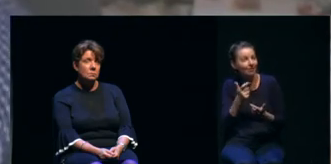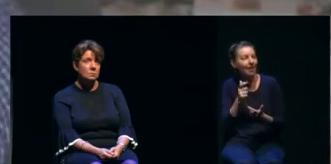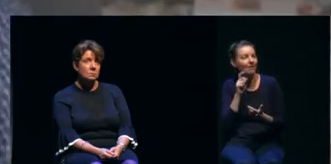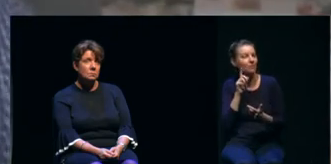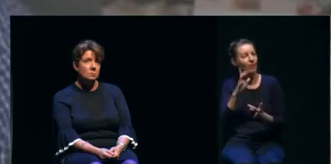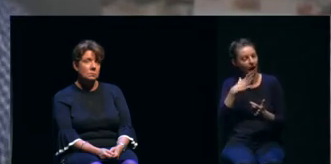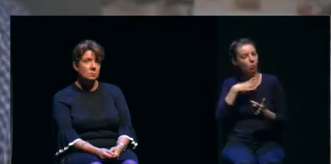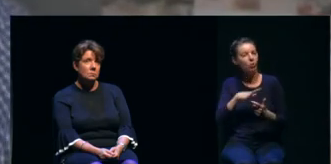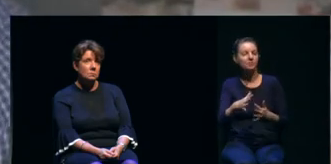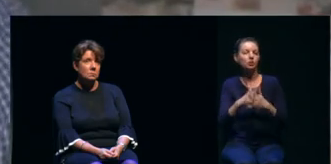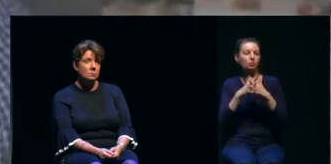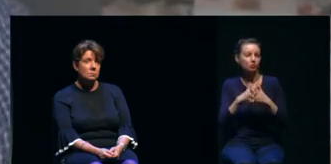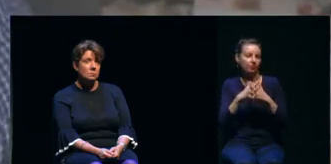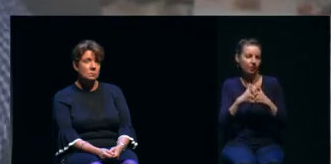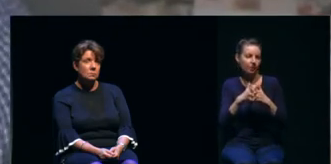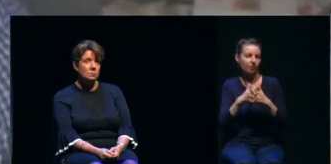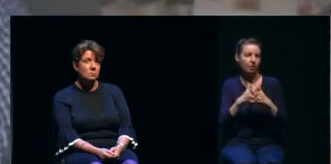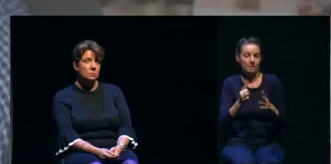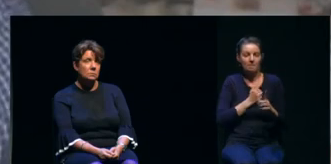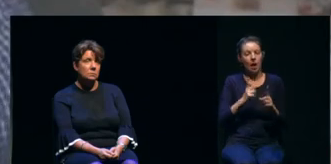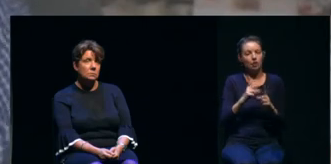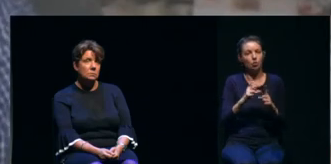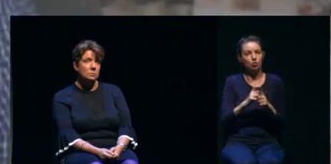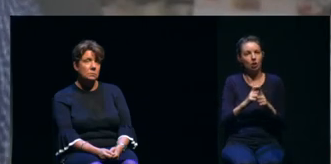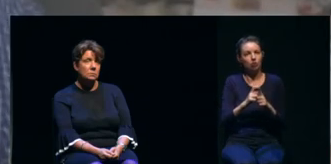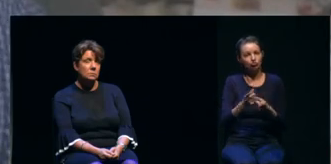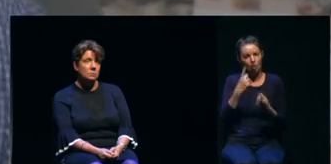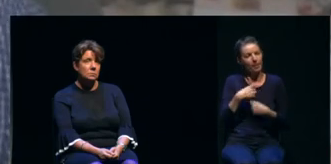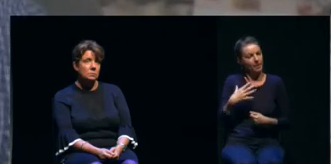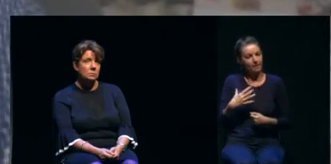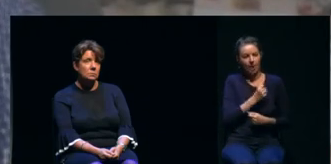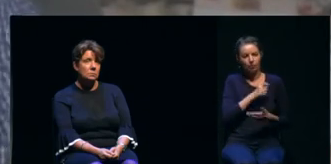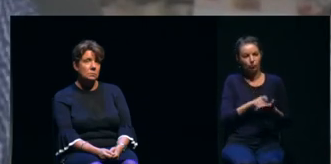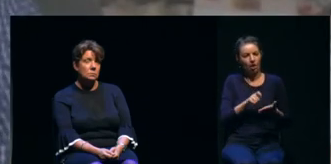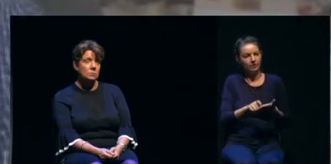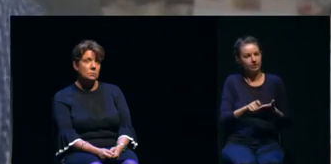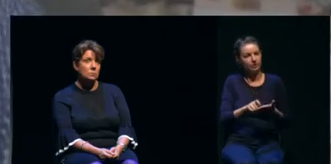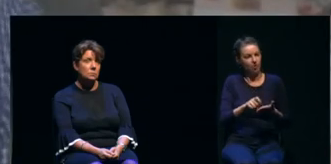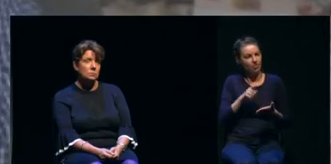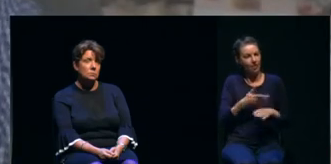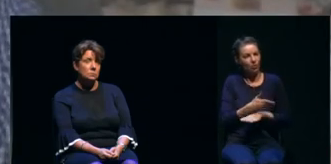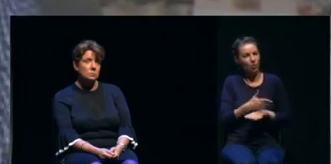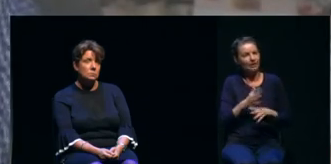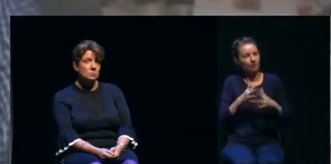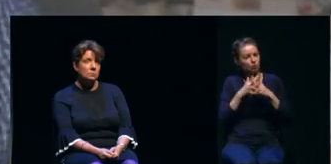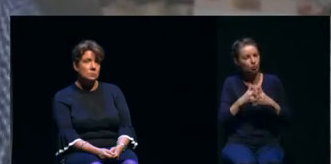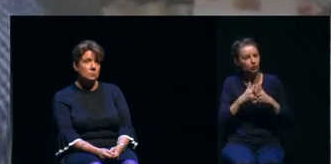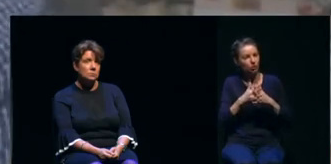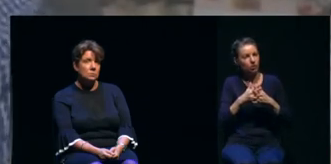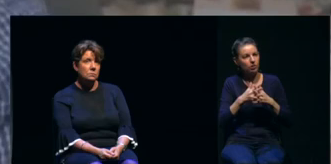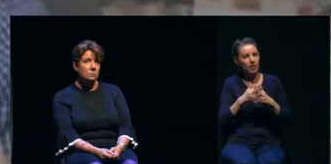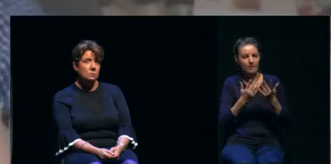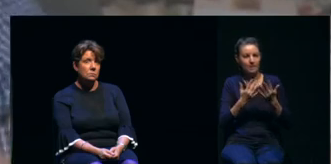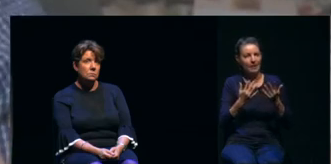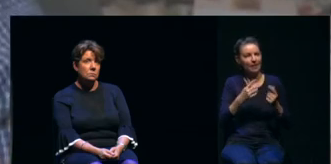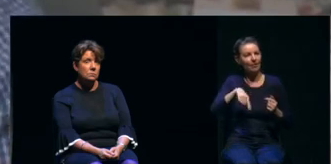And with this, with my daughter's, you know, insistence that I write about it, I was like, I can do some useful work here because there are things that we don't understand about eating disorders